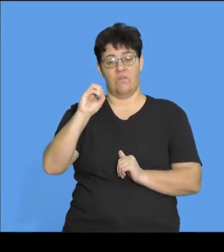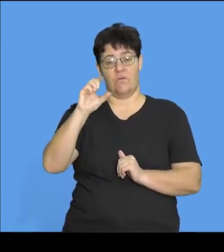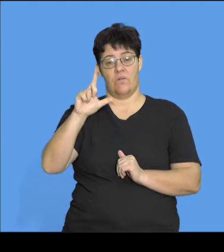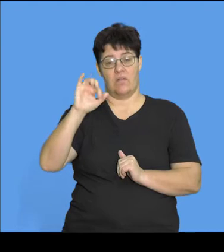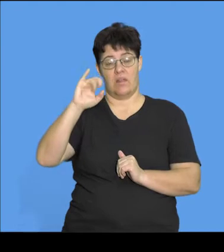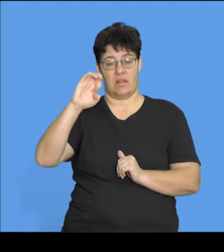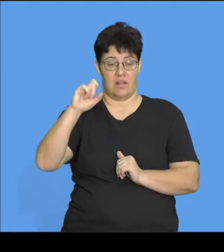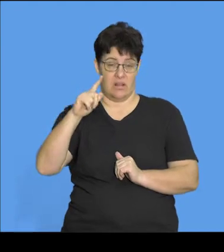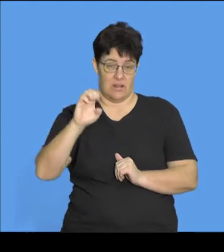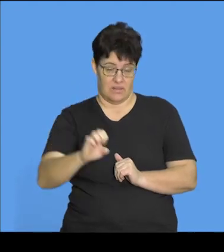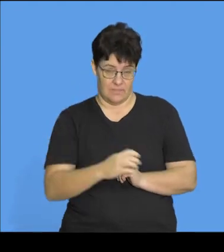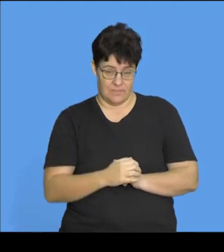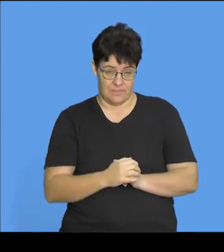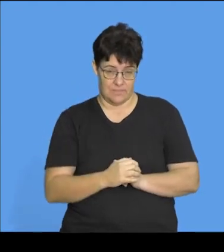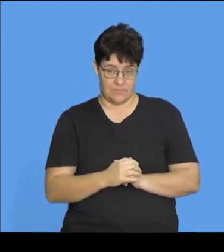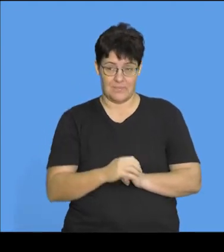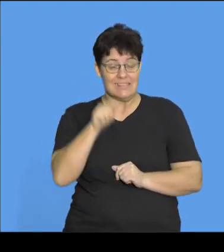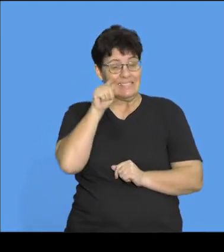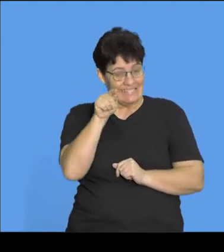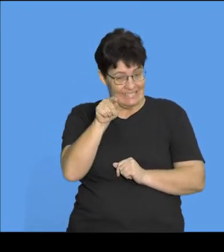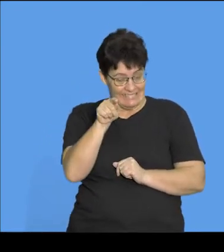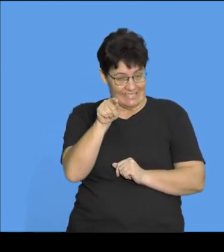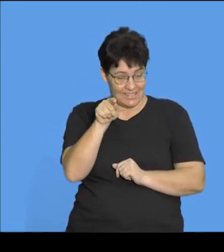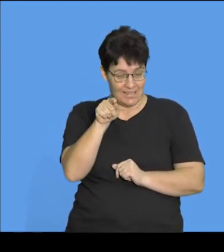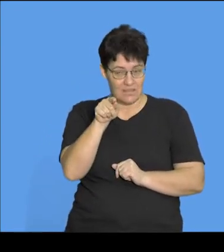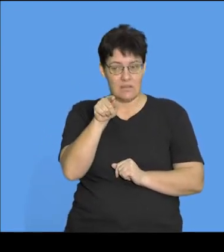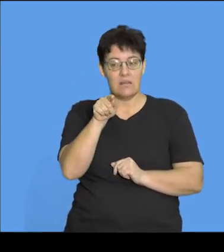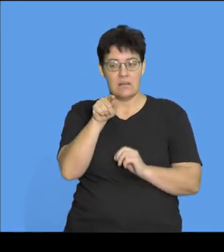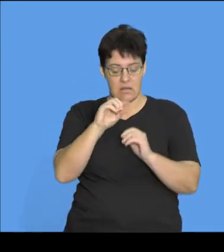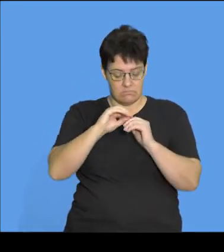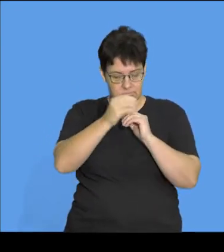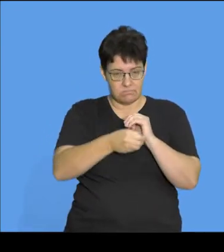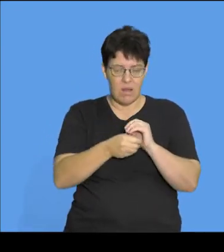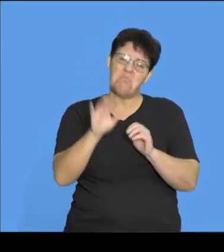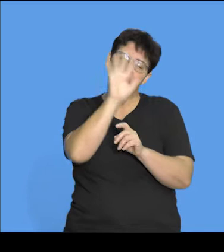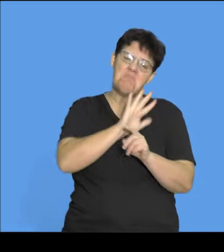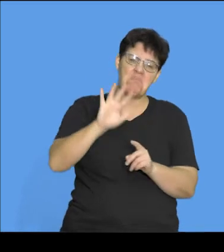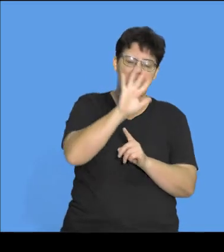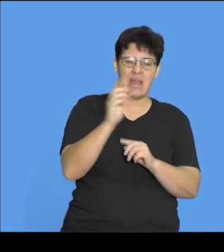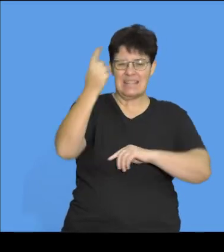We also know that the Graafian follicle around day 14